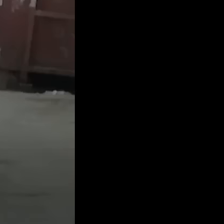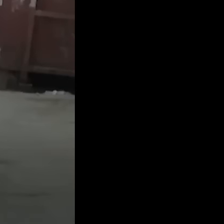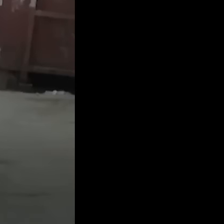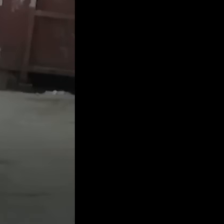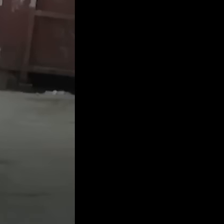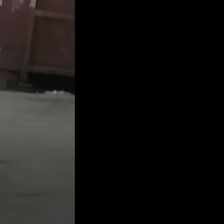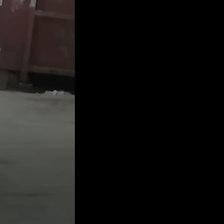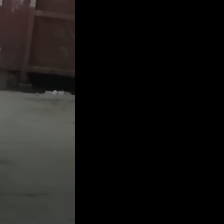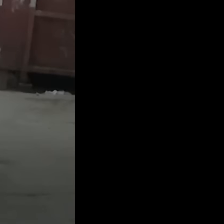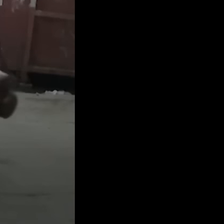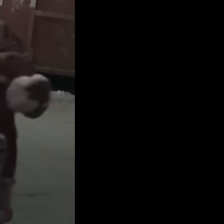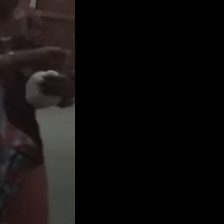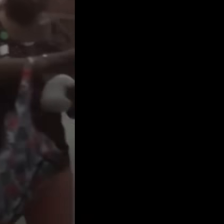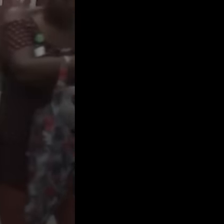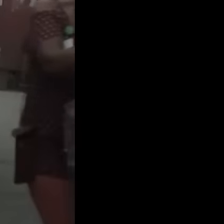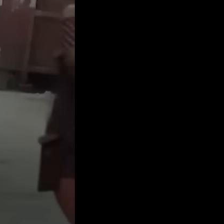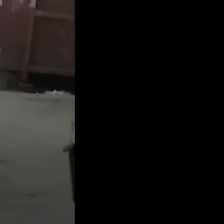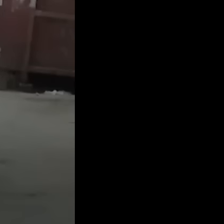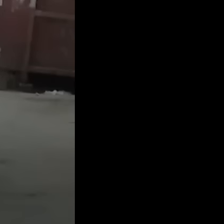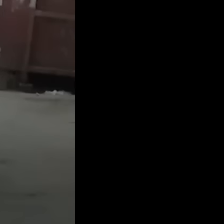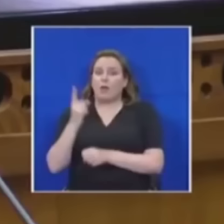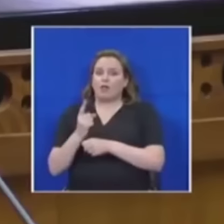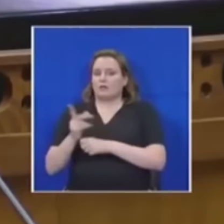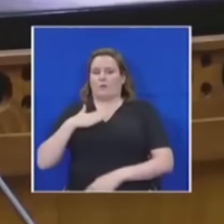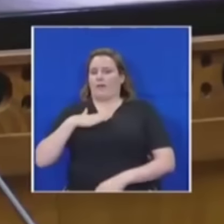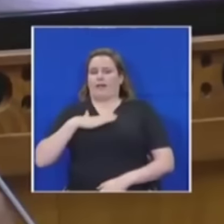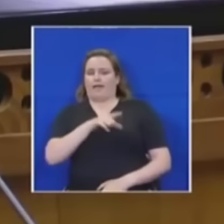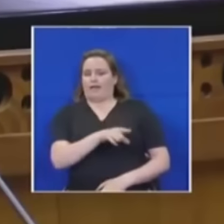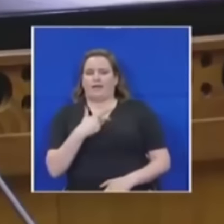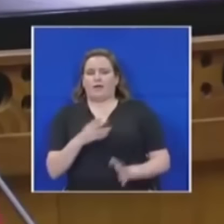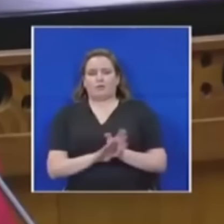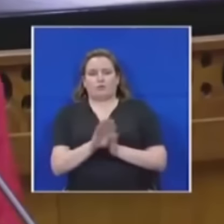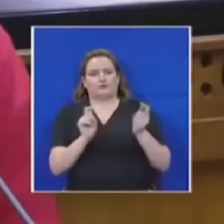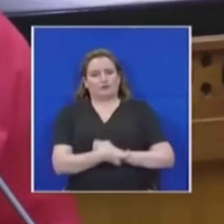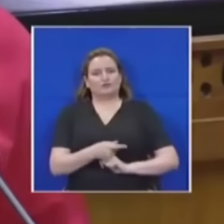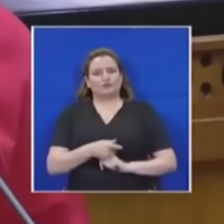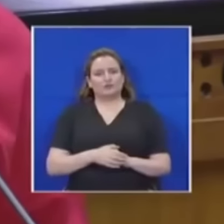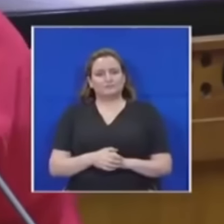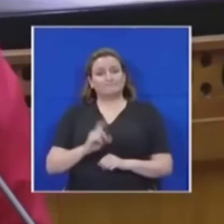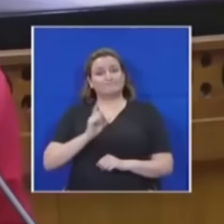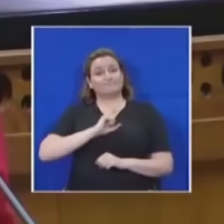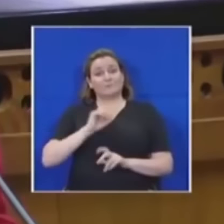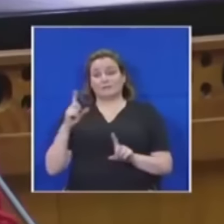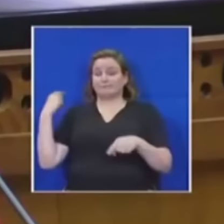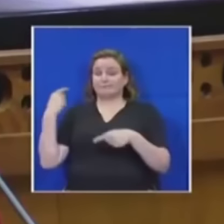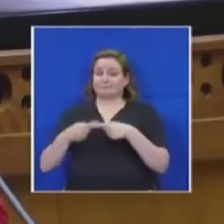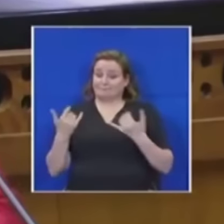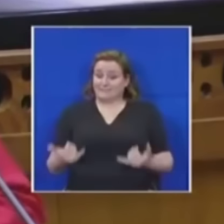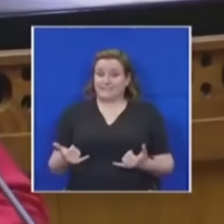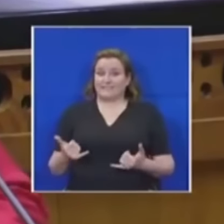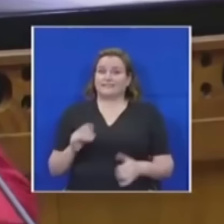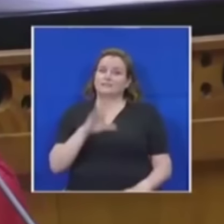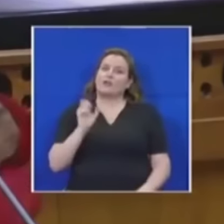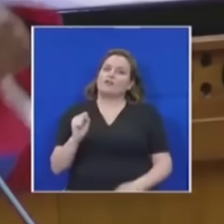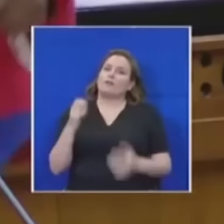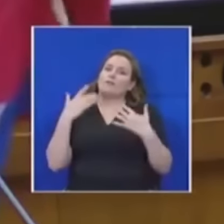We want to be like Cuba and South Africa. That is why we stand tall here in South African Parliament to say that